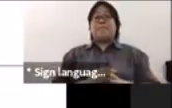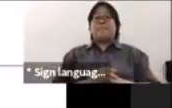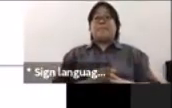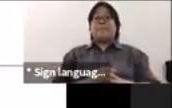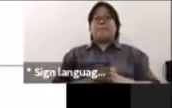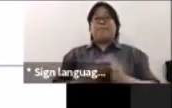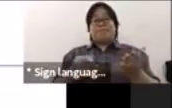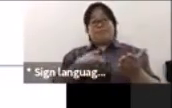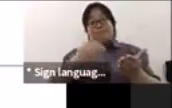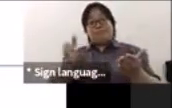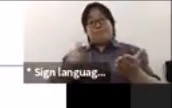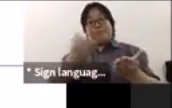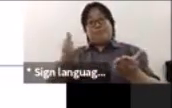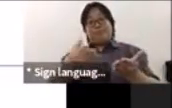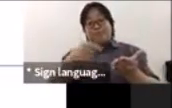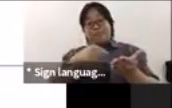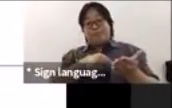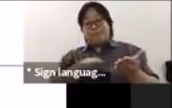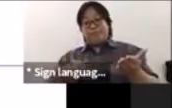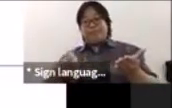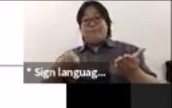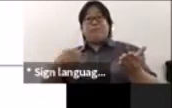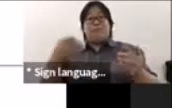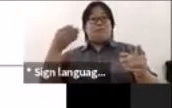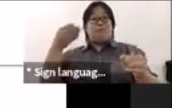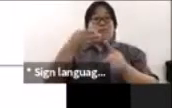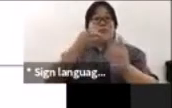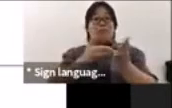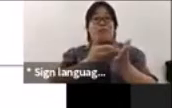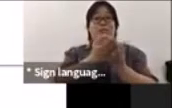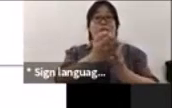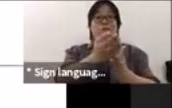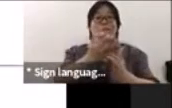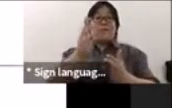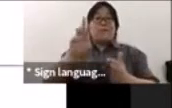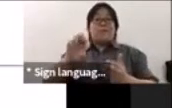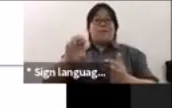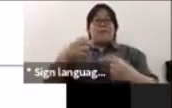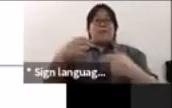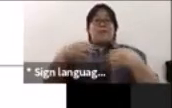no mention about rights related to reproductive health.